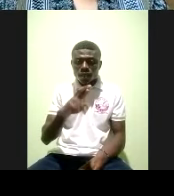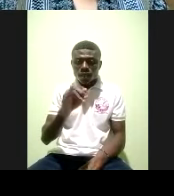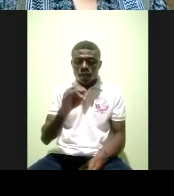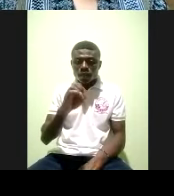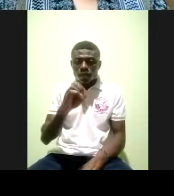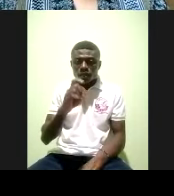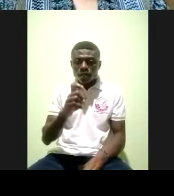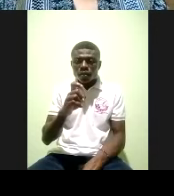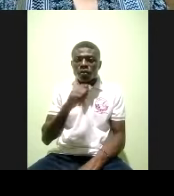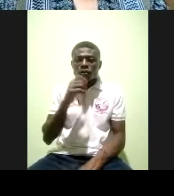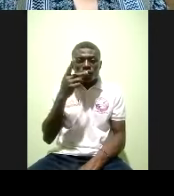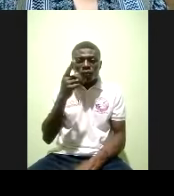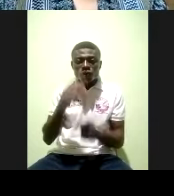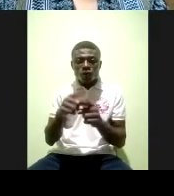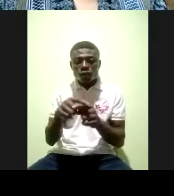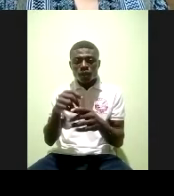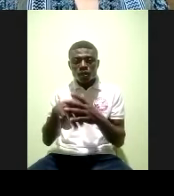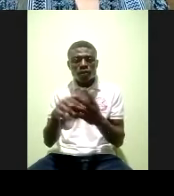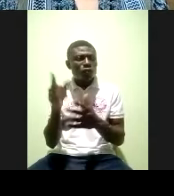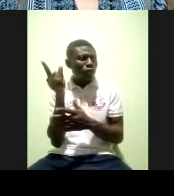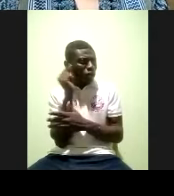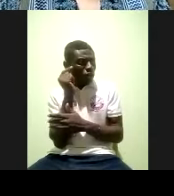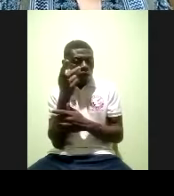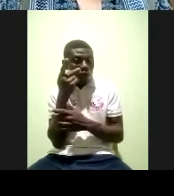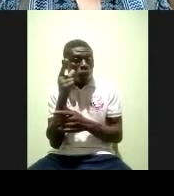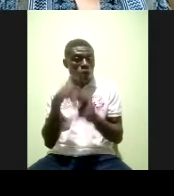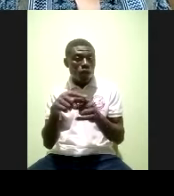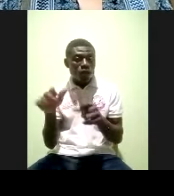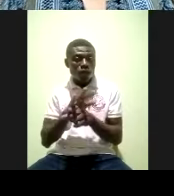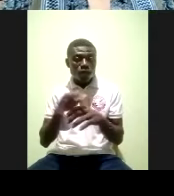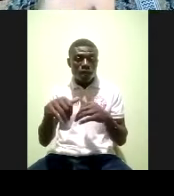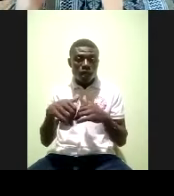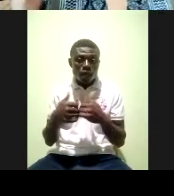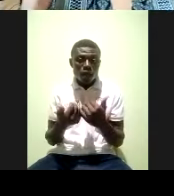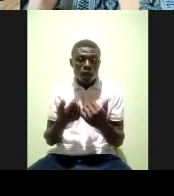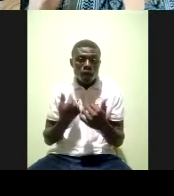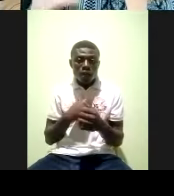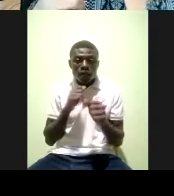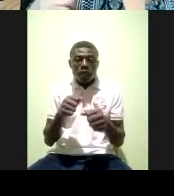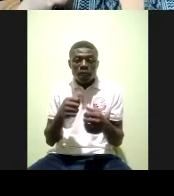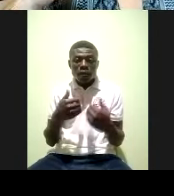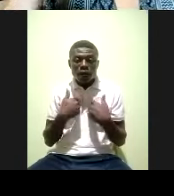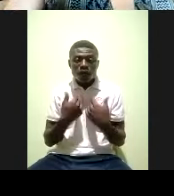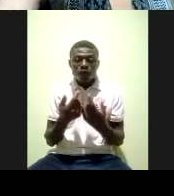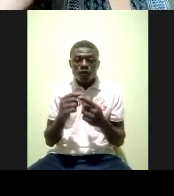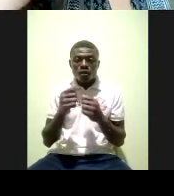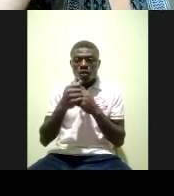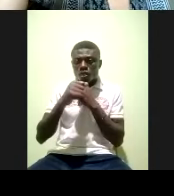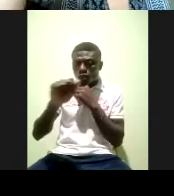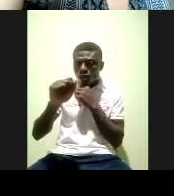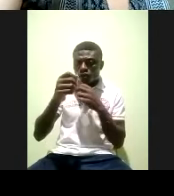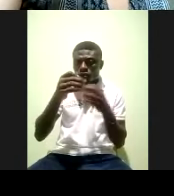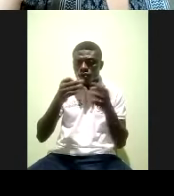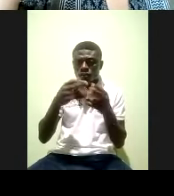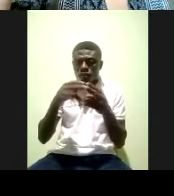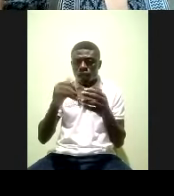of T in the word stairs. So how would we do that? We can have a long sessions. So when we sound